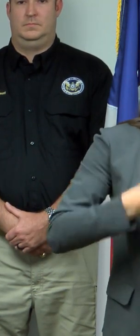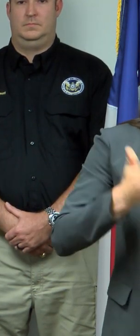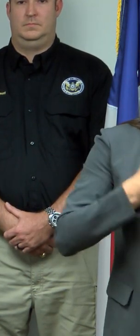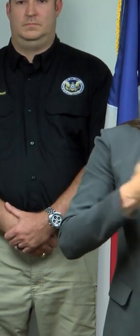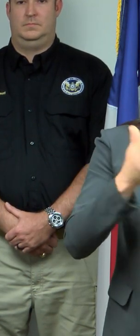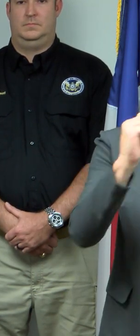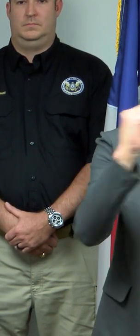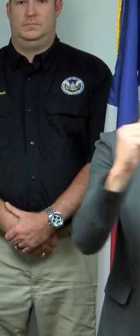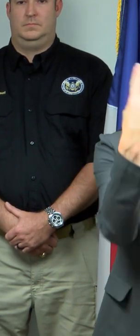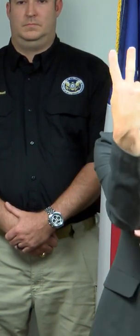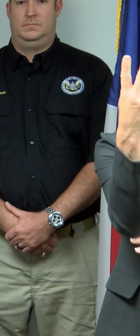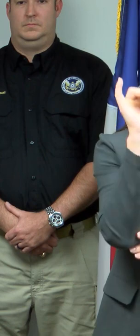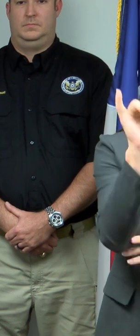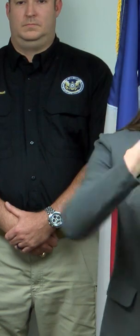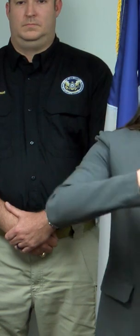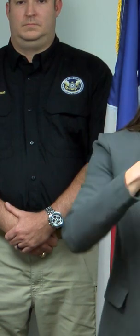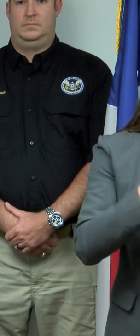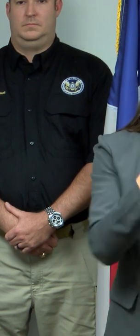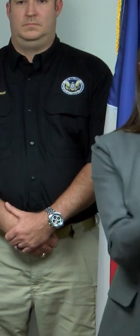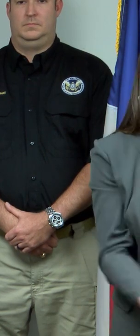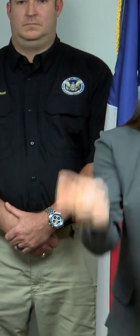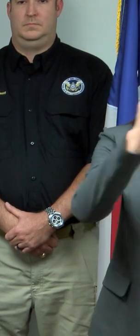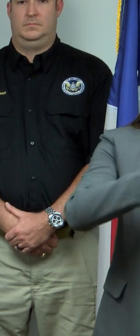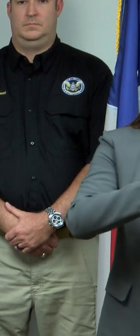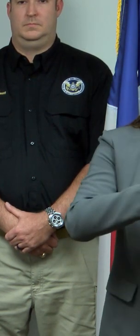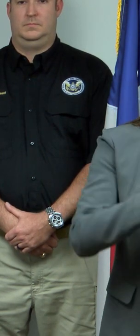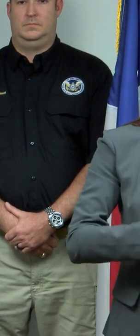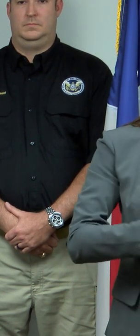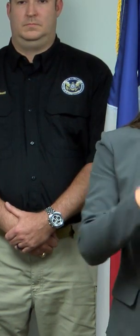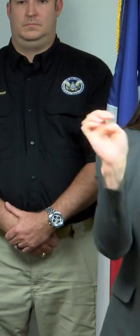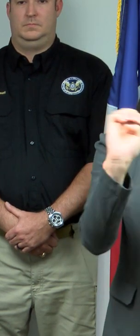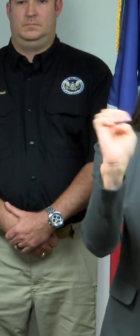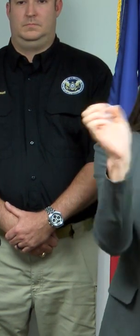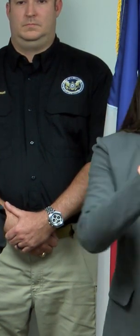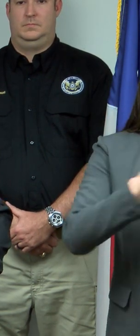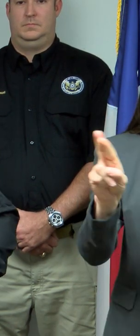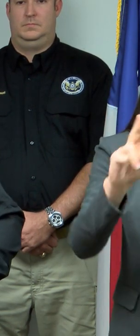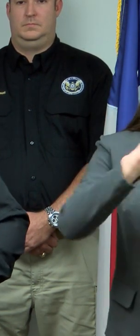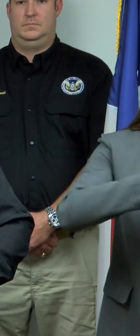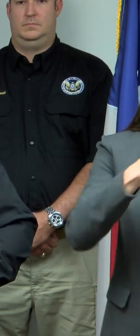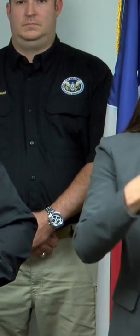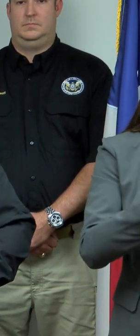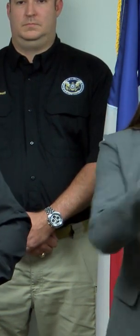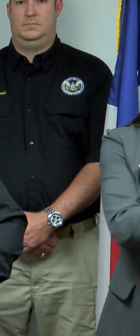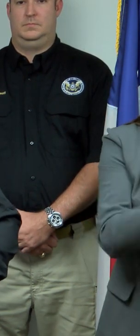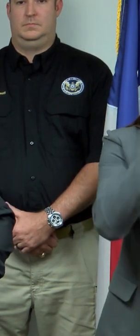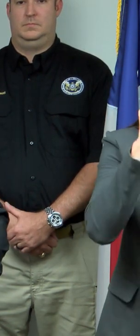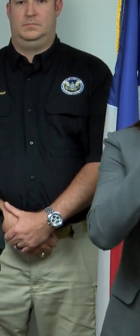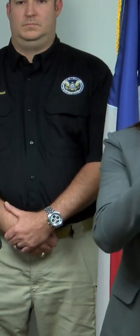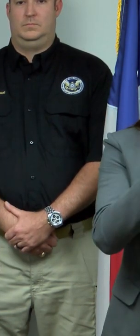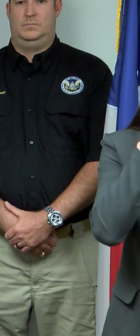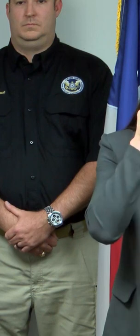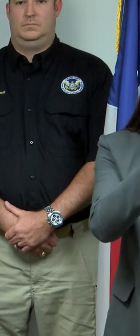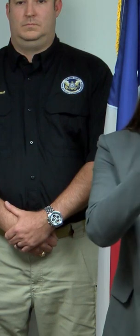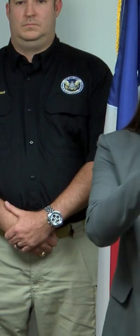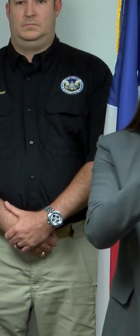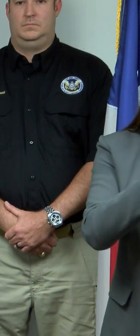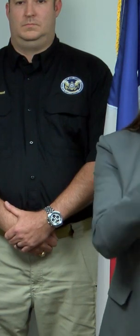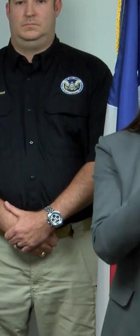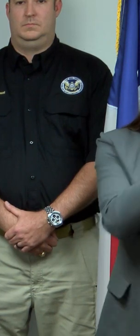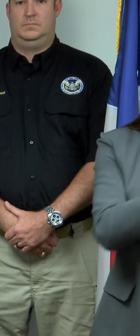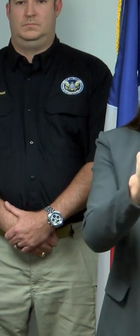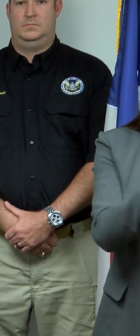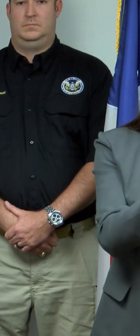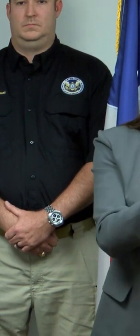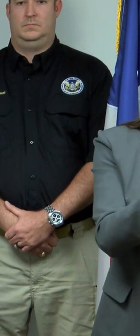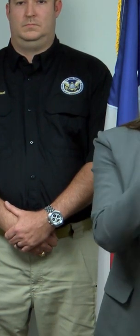which is increased readiness. This means that county will be continue to monitor the weather situation and status of